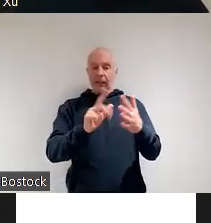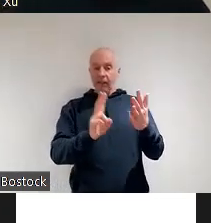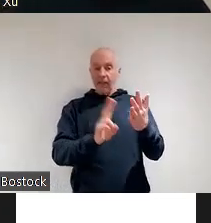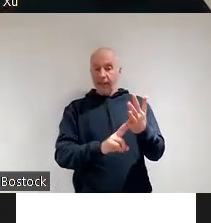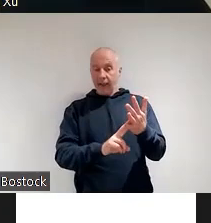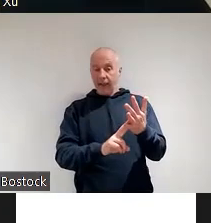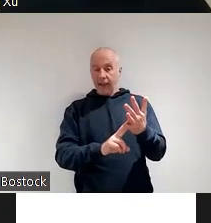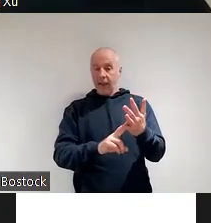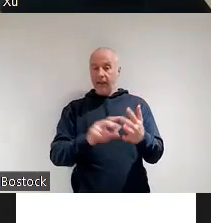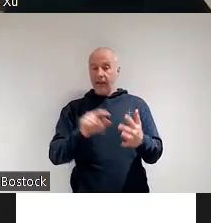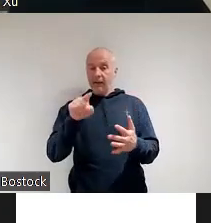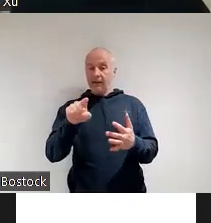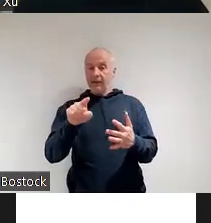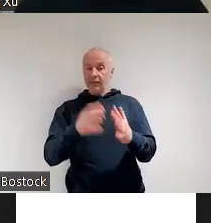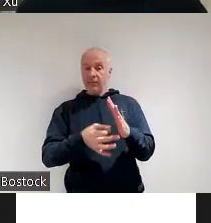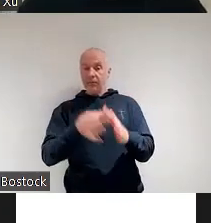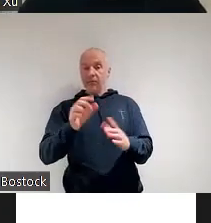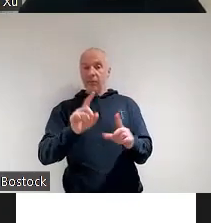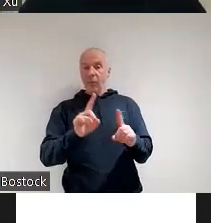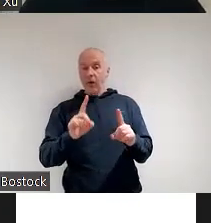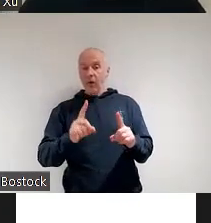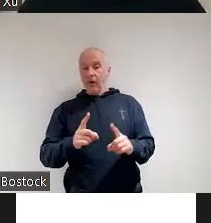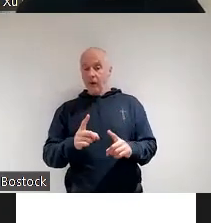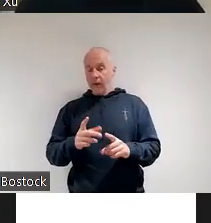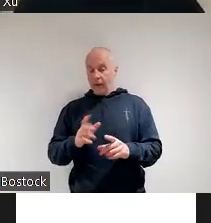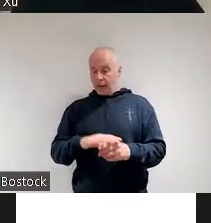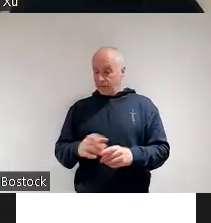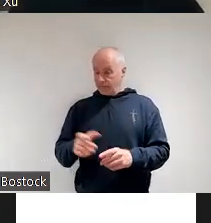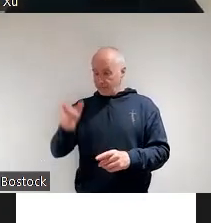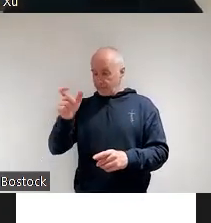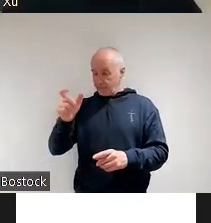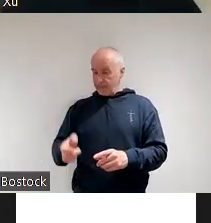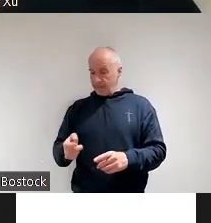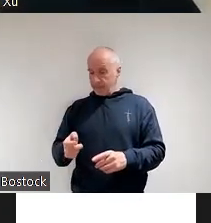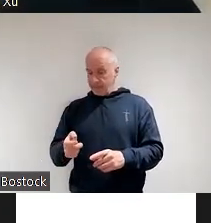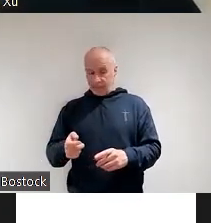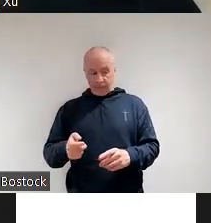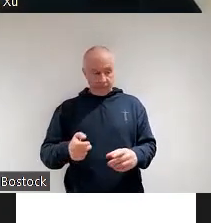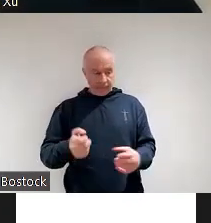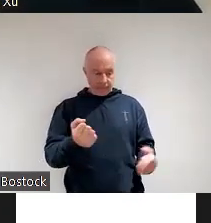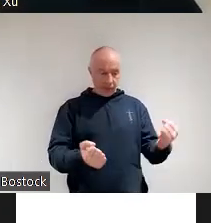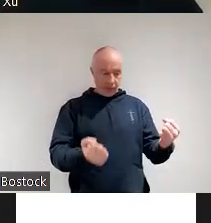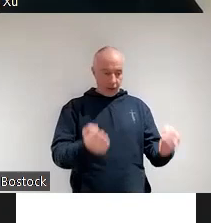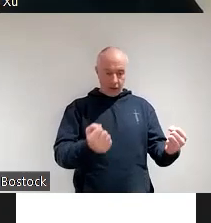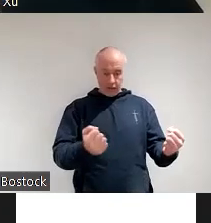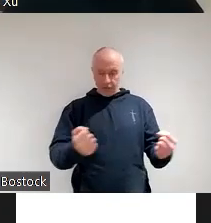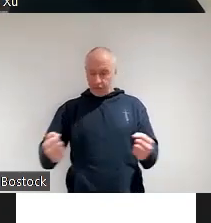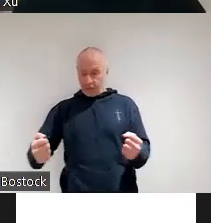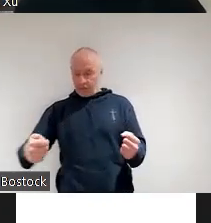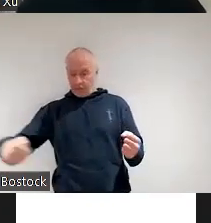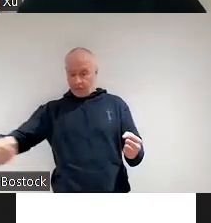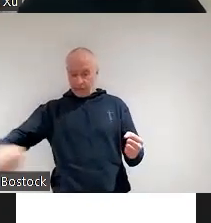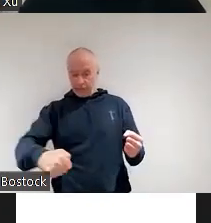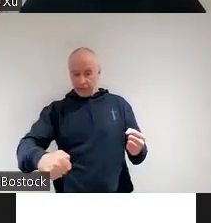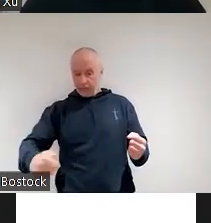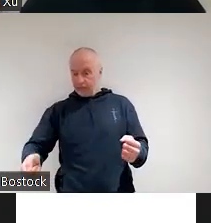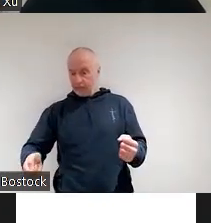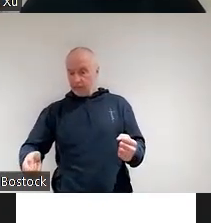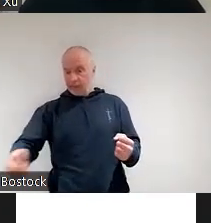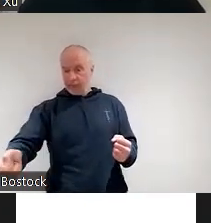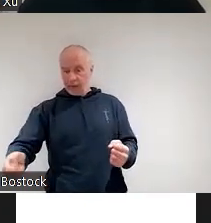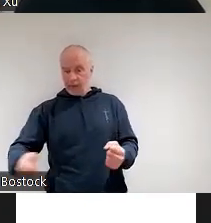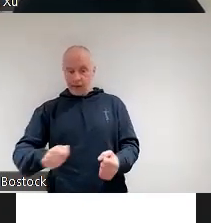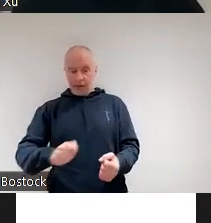the vehicle has provided you a place to plug in. So whenever you can plug in, that means you can actually charge the vehicle to a